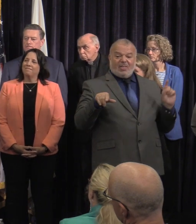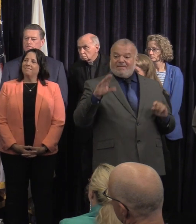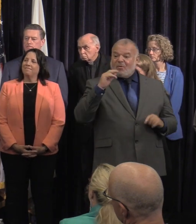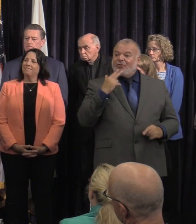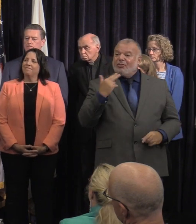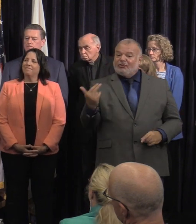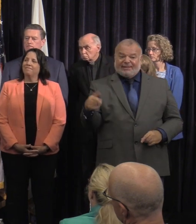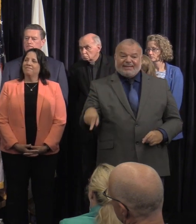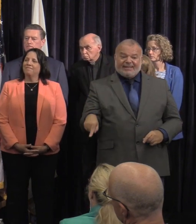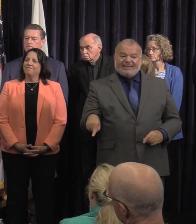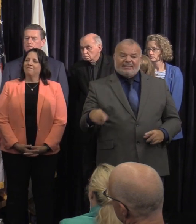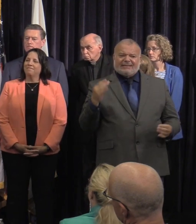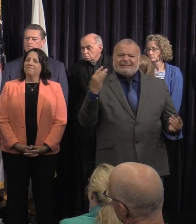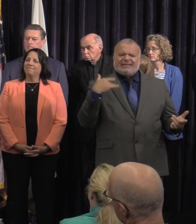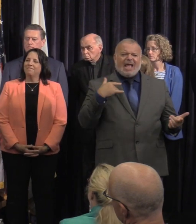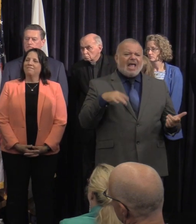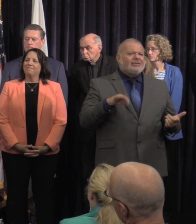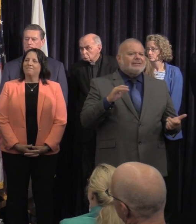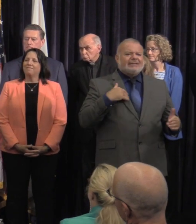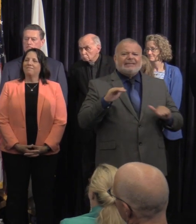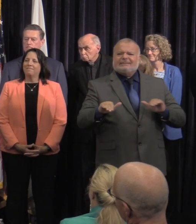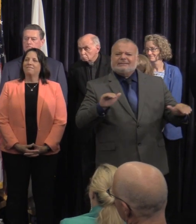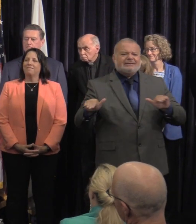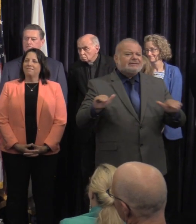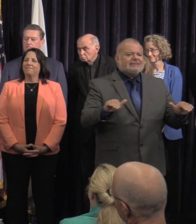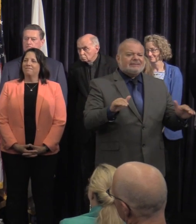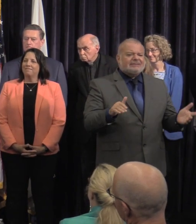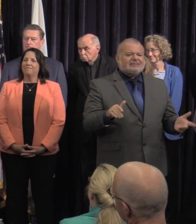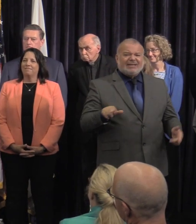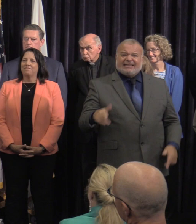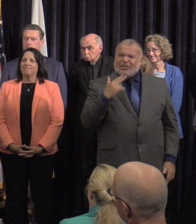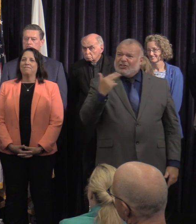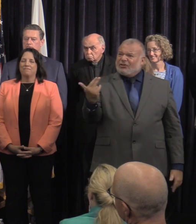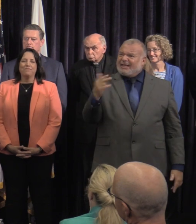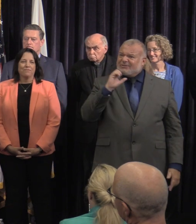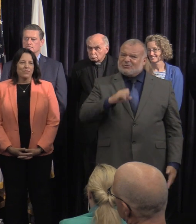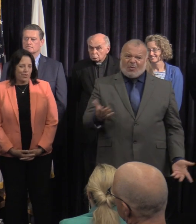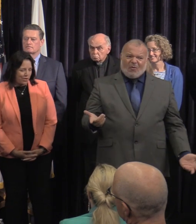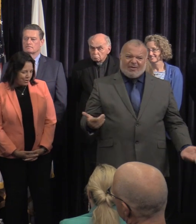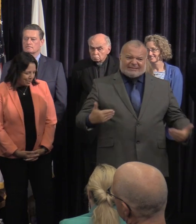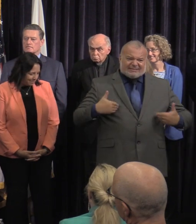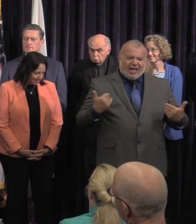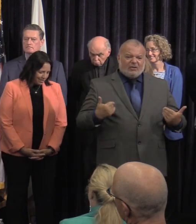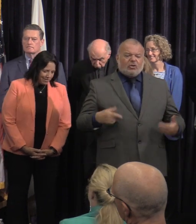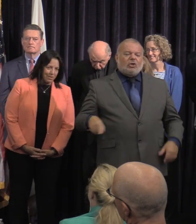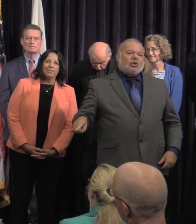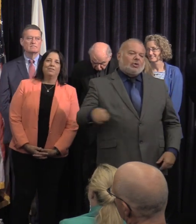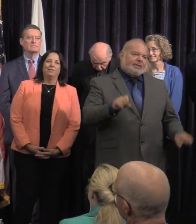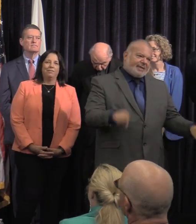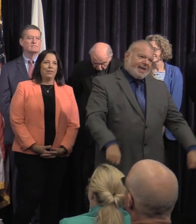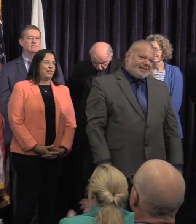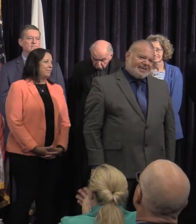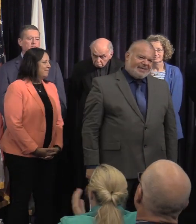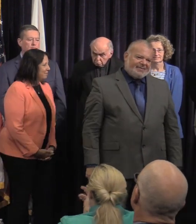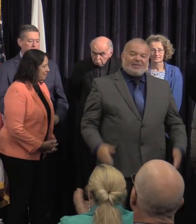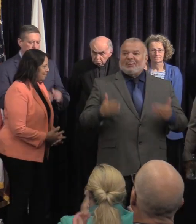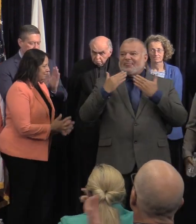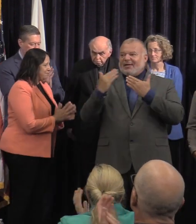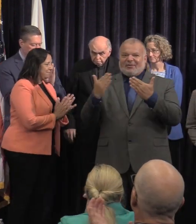work with his friends. If an eighth grader can do it, so can many, many more people across Massachusetts. Thank you very much.